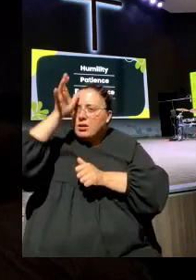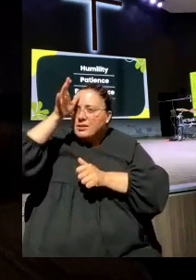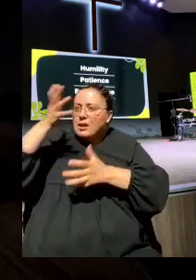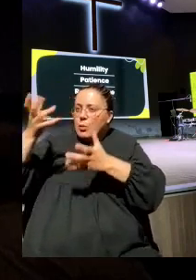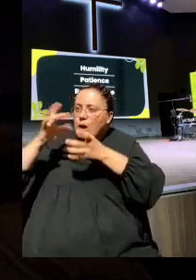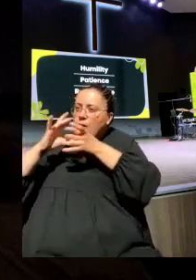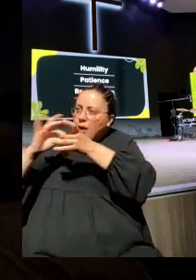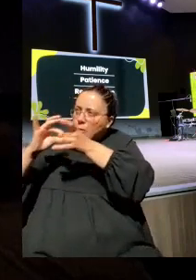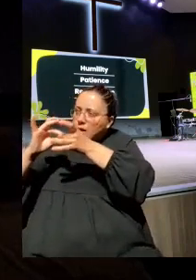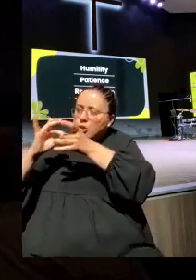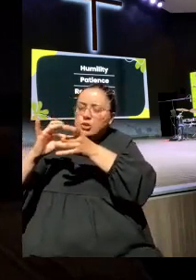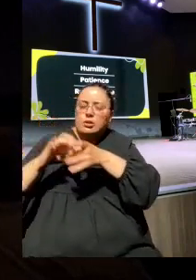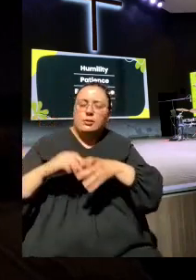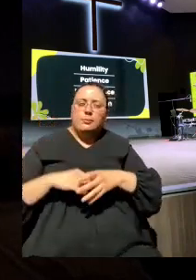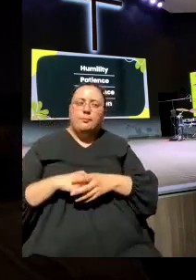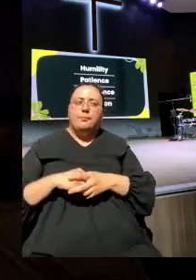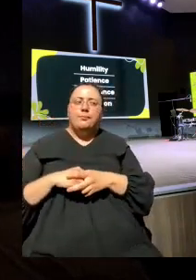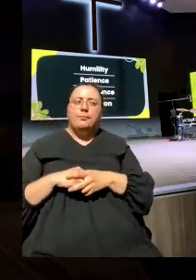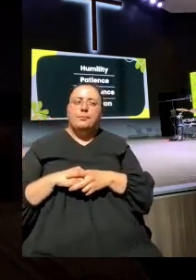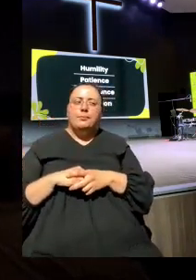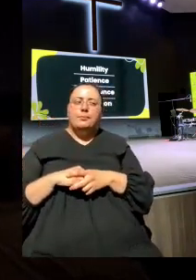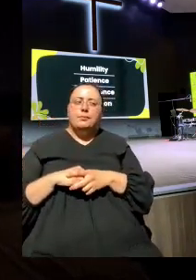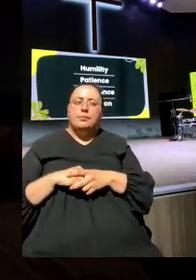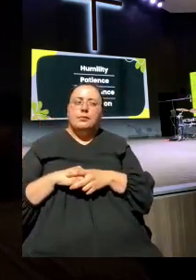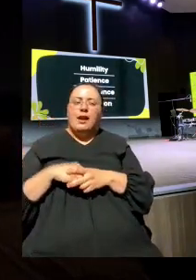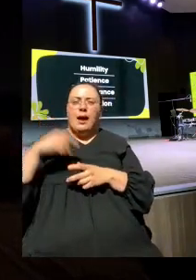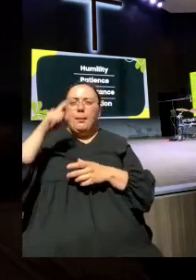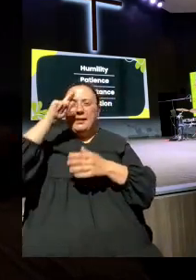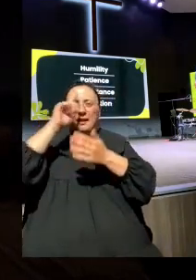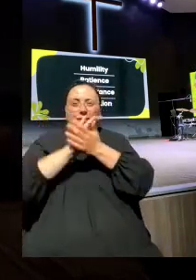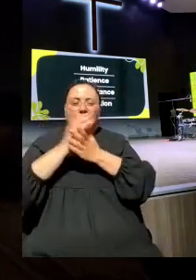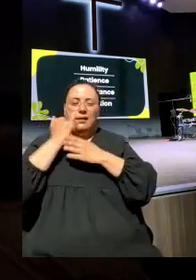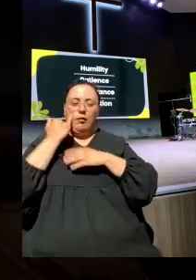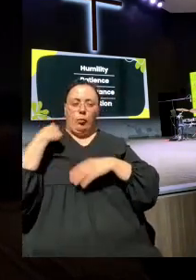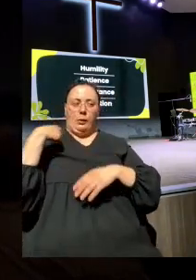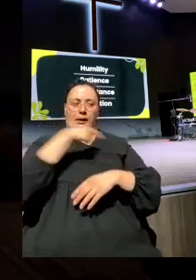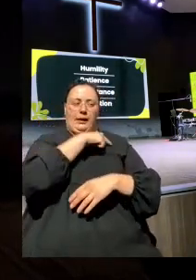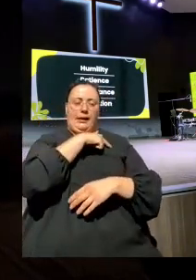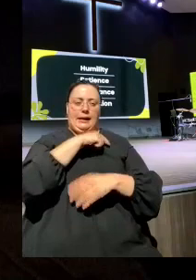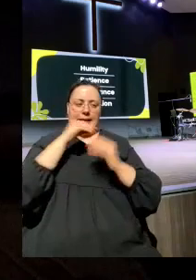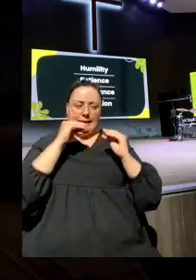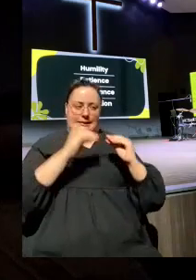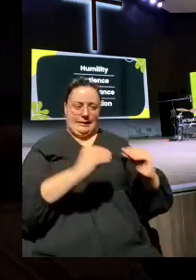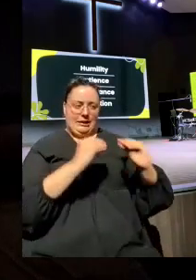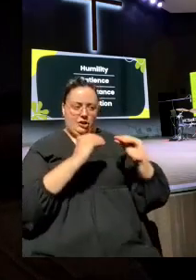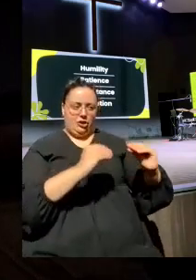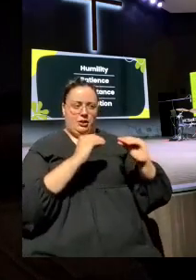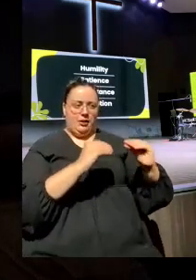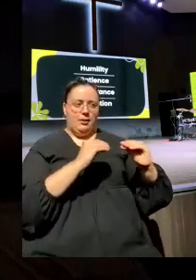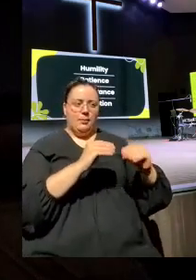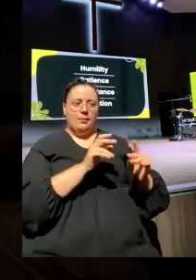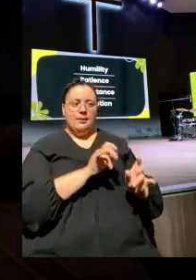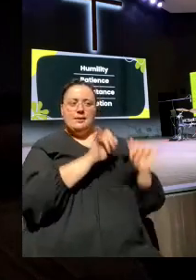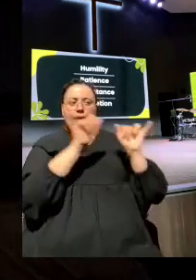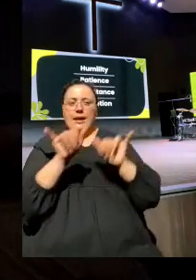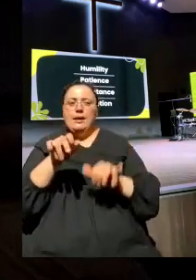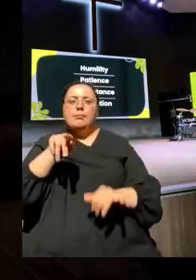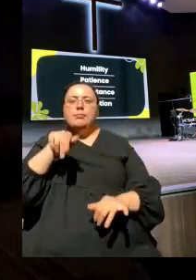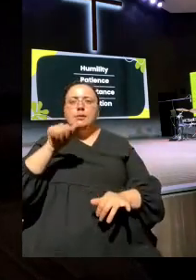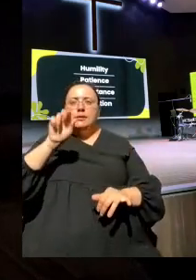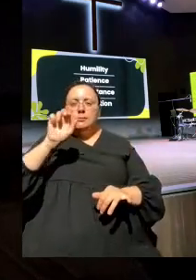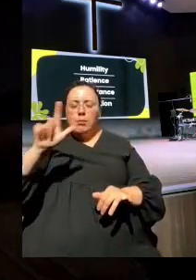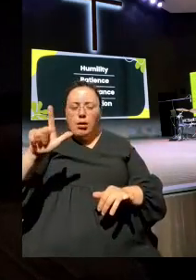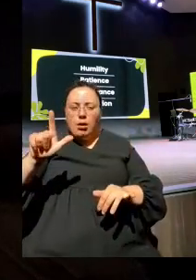just taught us, virtues like this, the humility of choosing to own our actions and not try to excuse